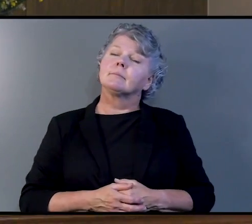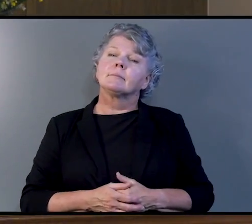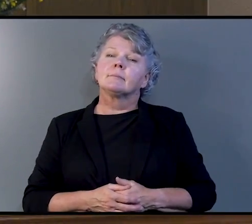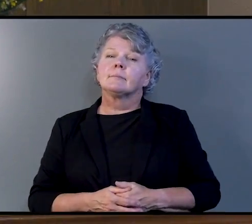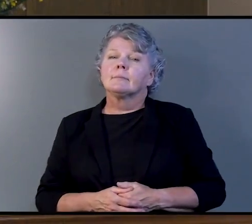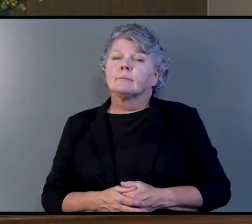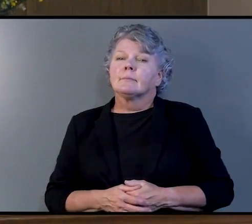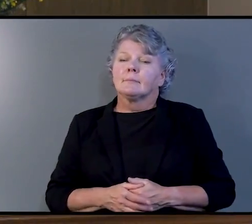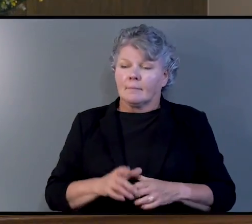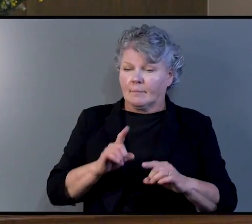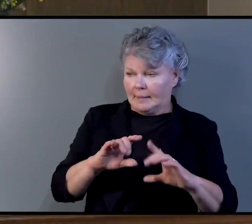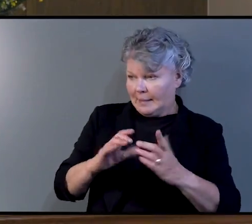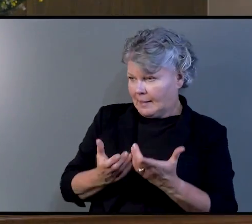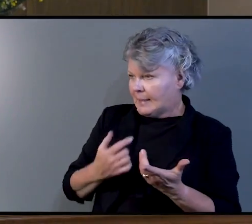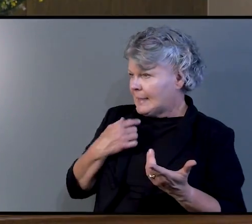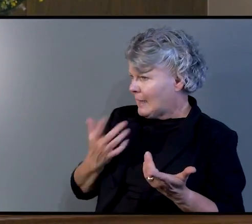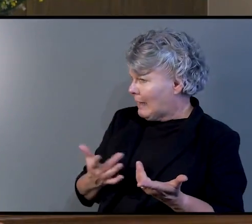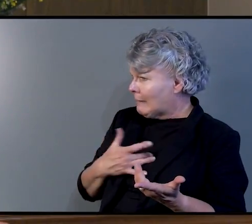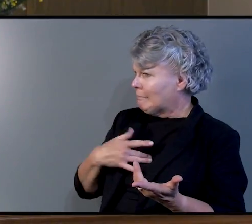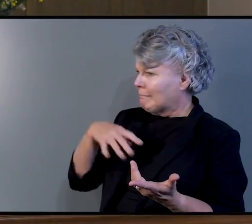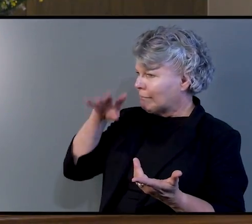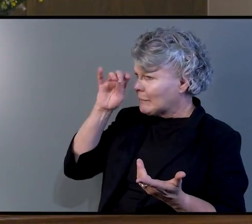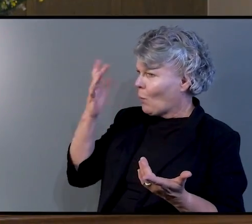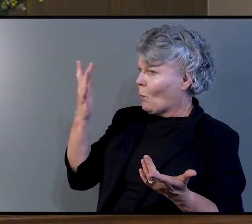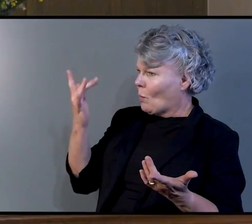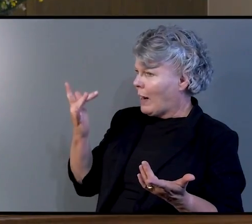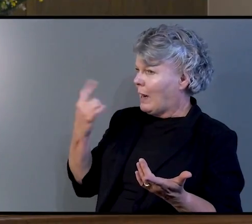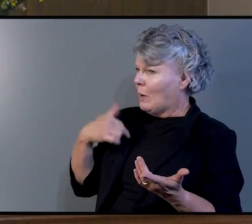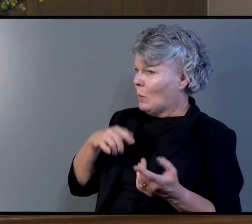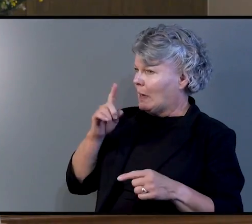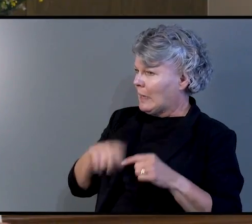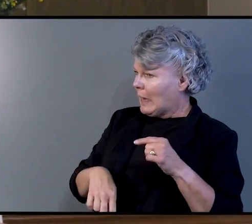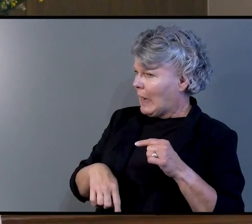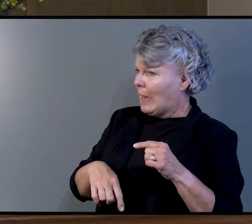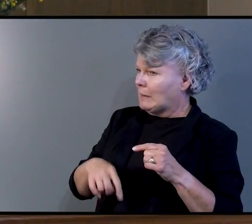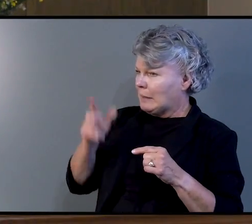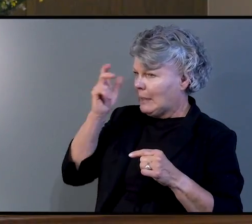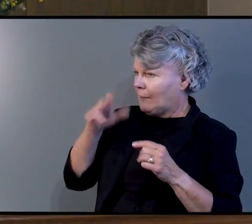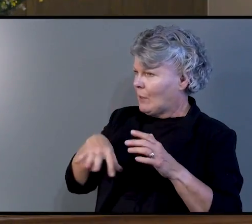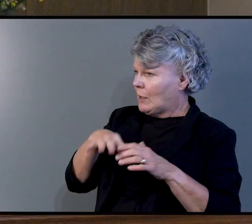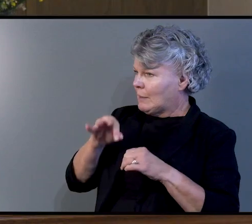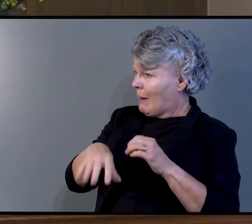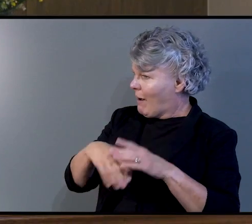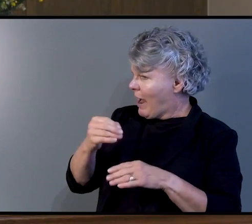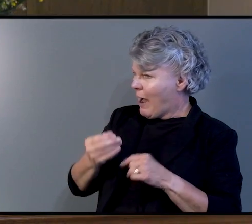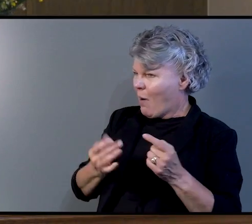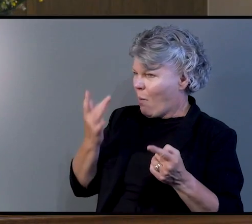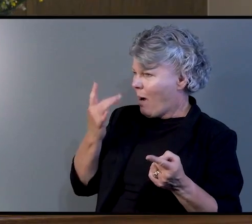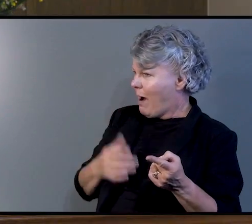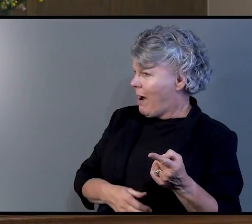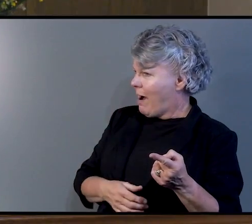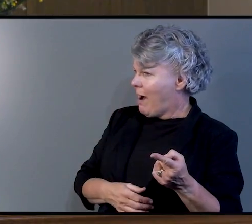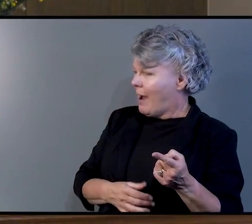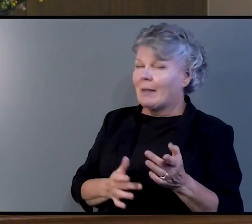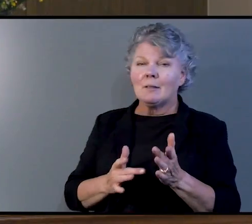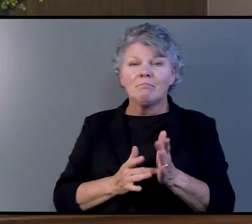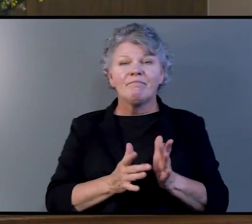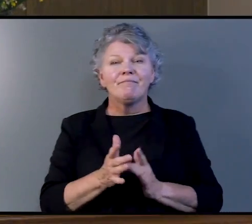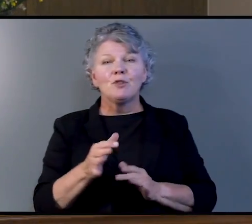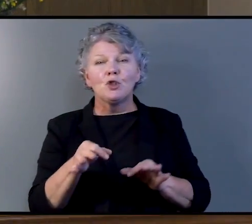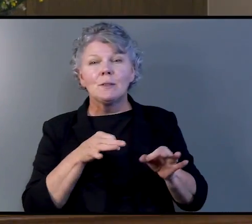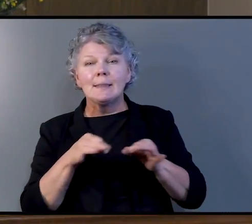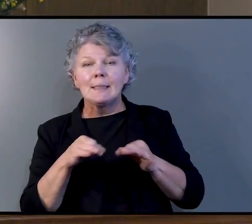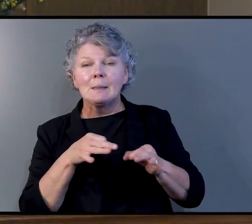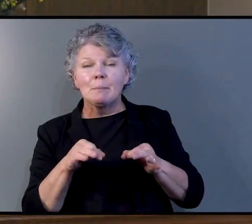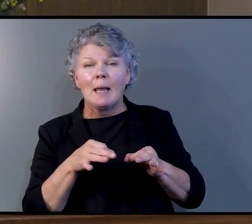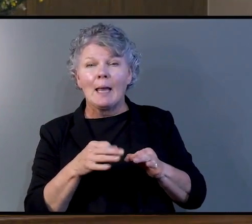father. The disciples were still perplexed as to why they themselves could not drive out the demon. So Jesus